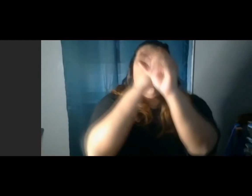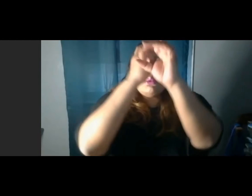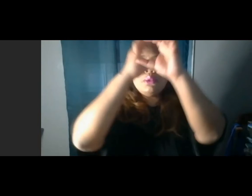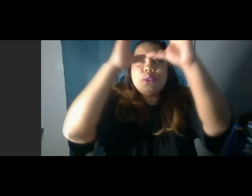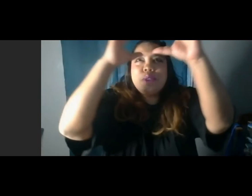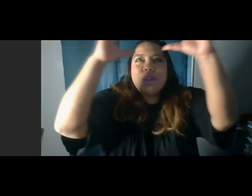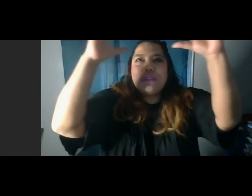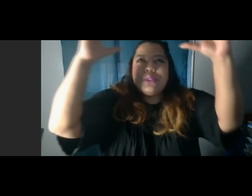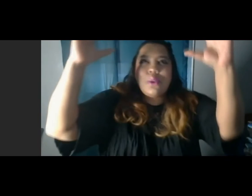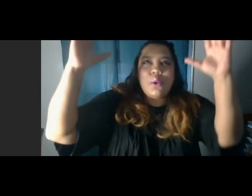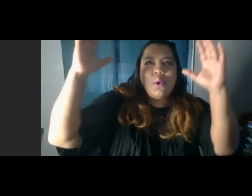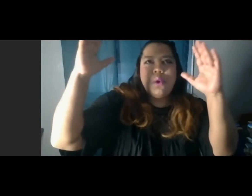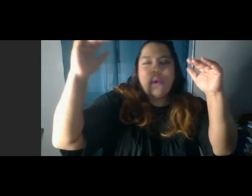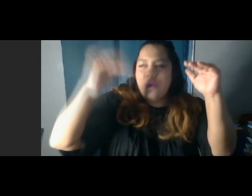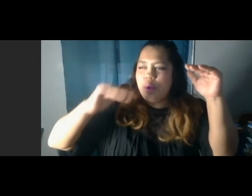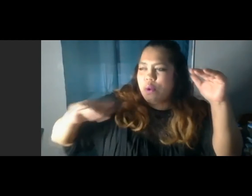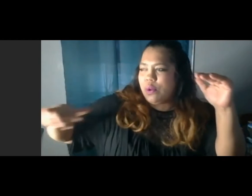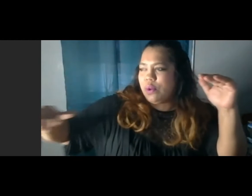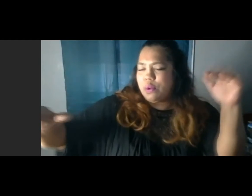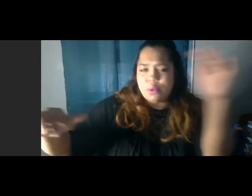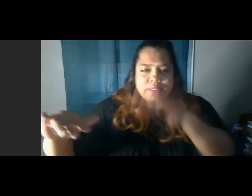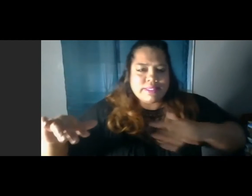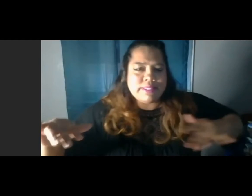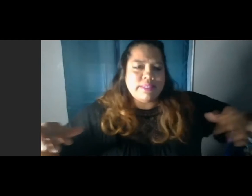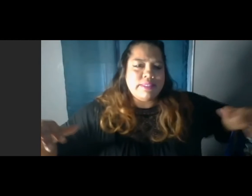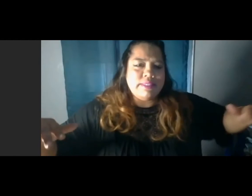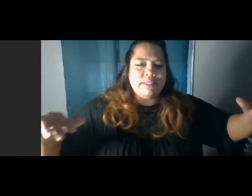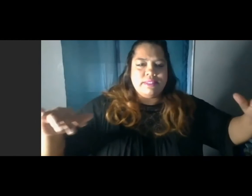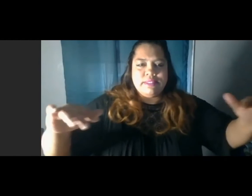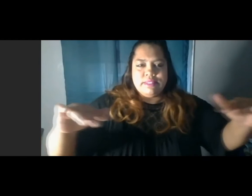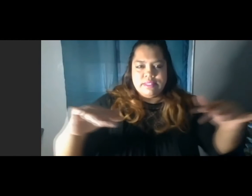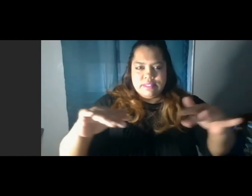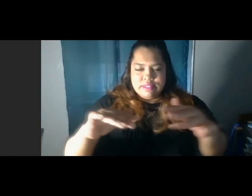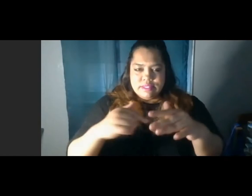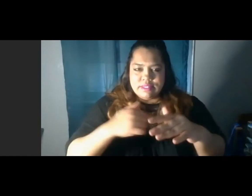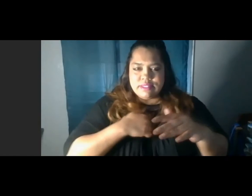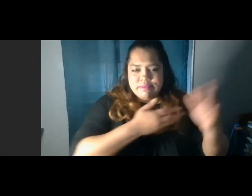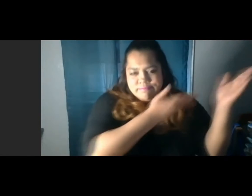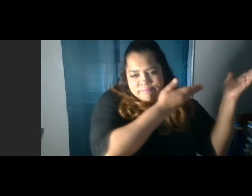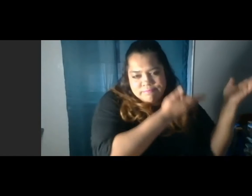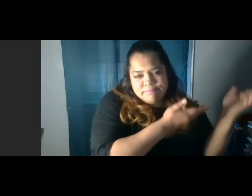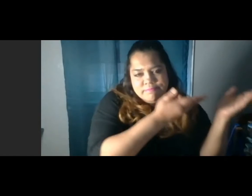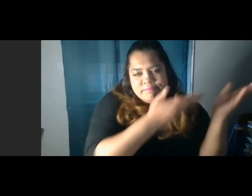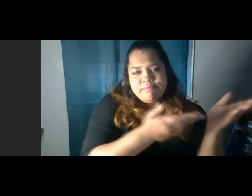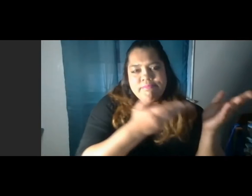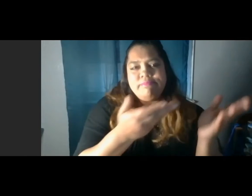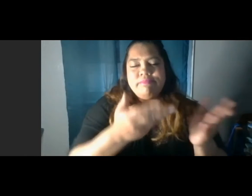hope all over the world. I'm sending hope